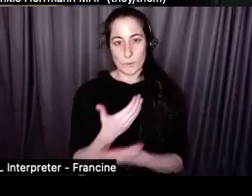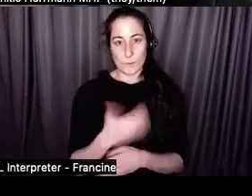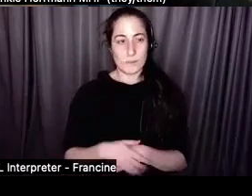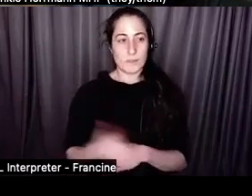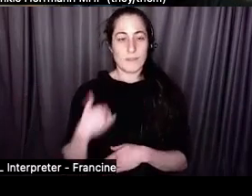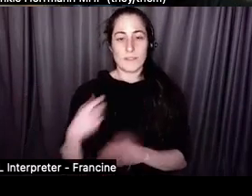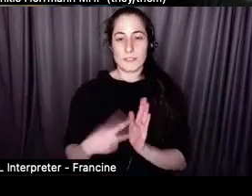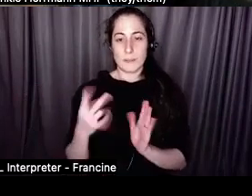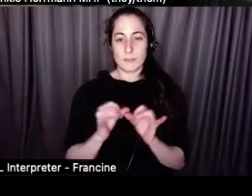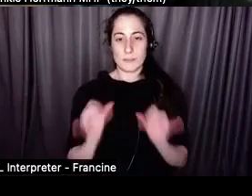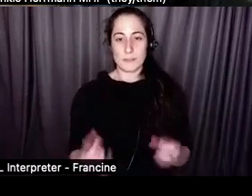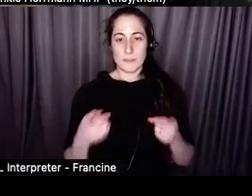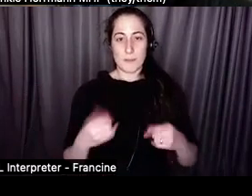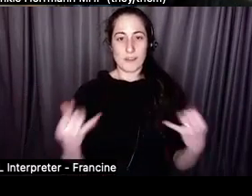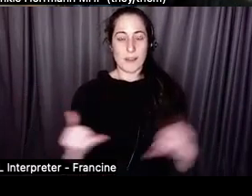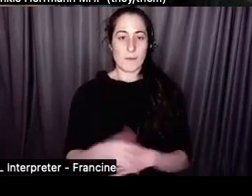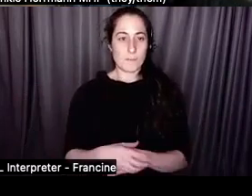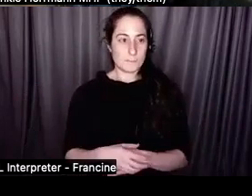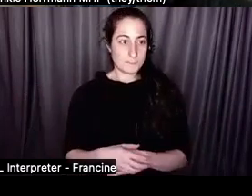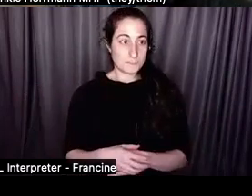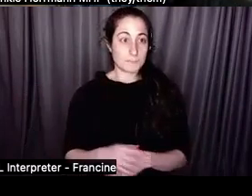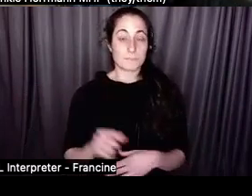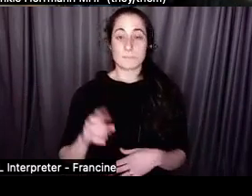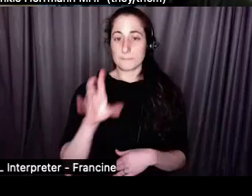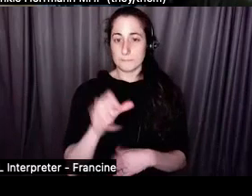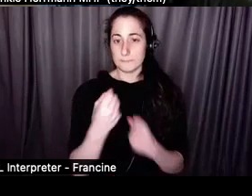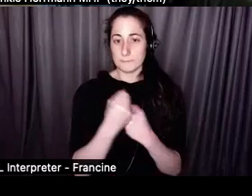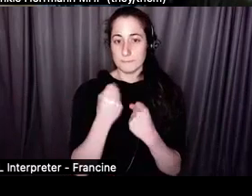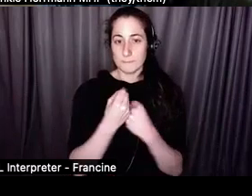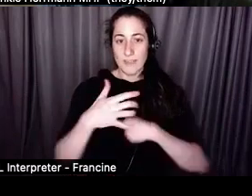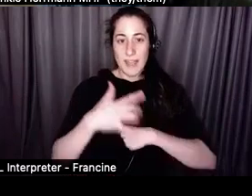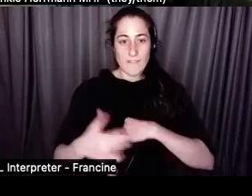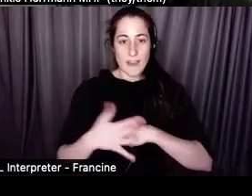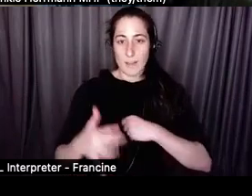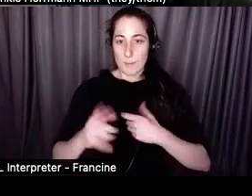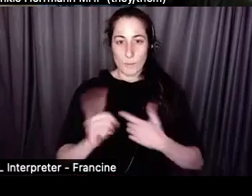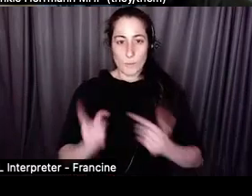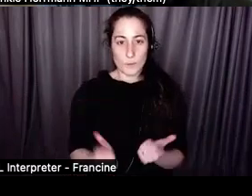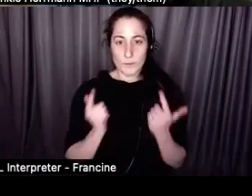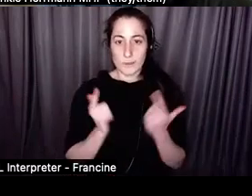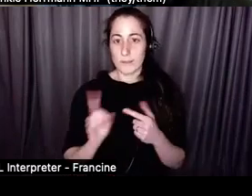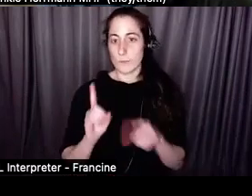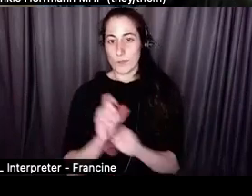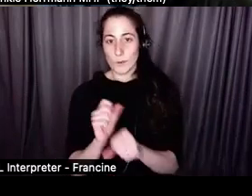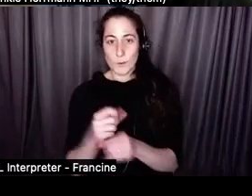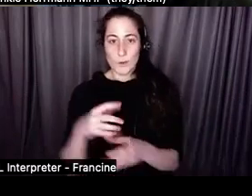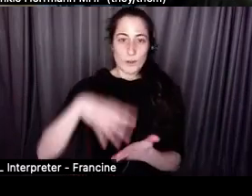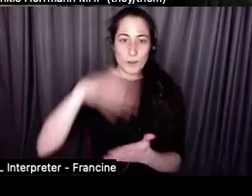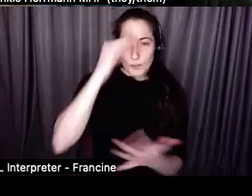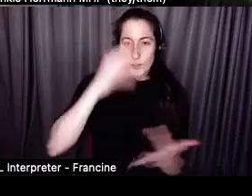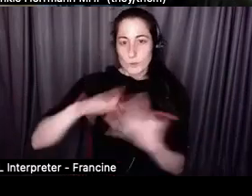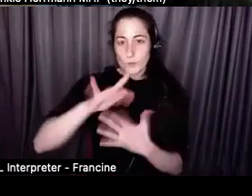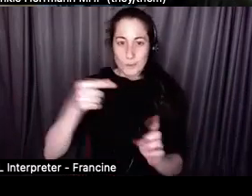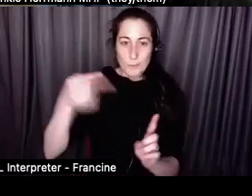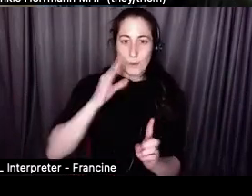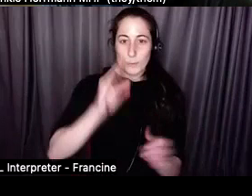system that they have going on now. These supports are available where you live, where you work, where you learn, socialize. It's meant to be mobile support,